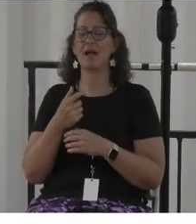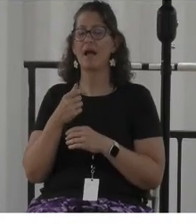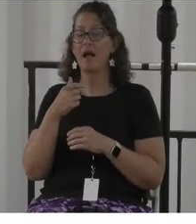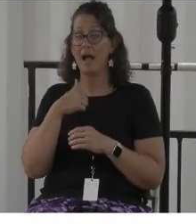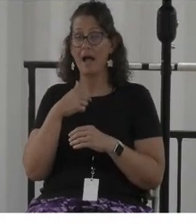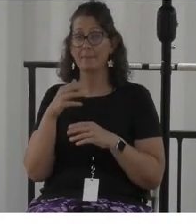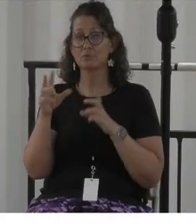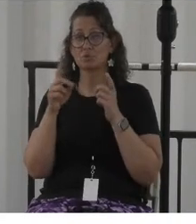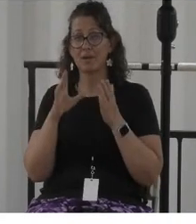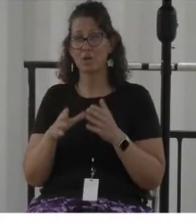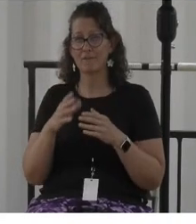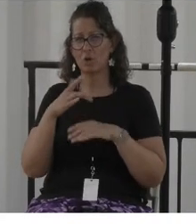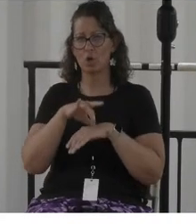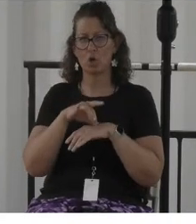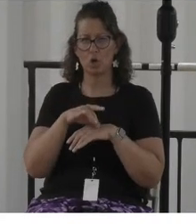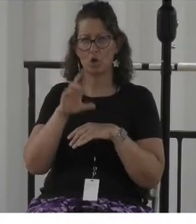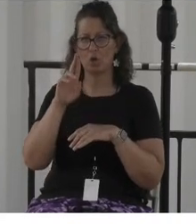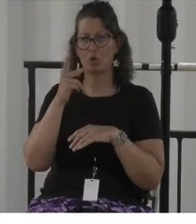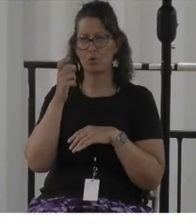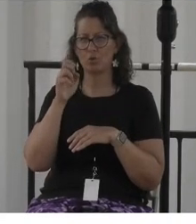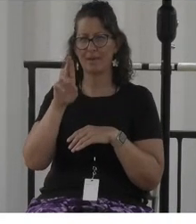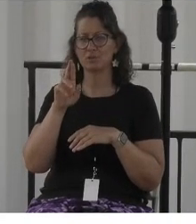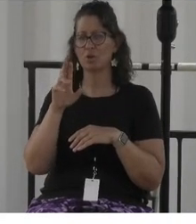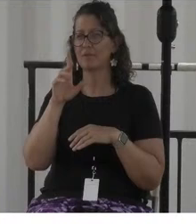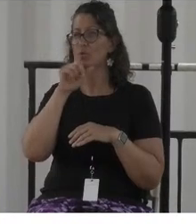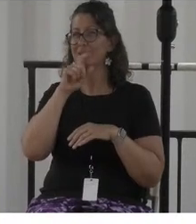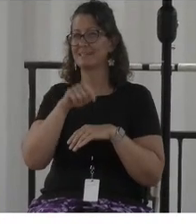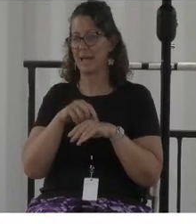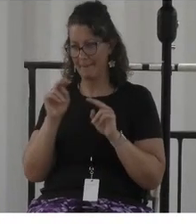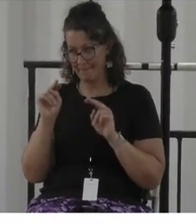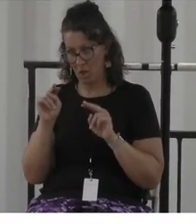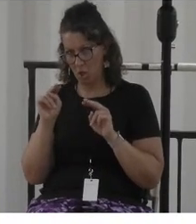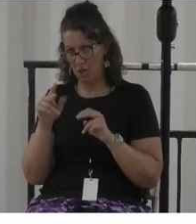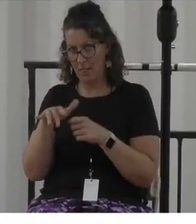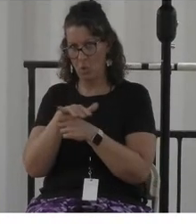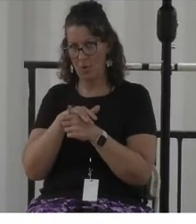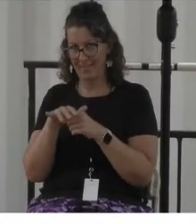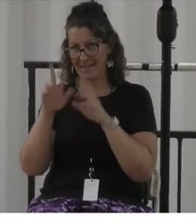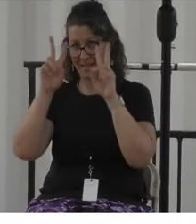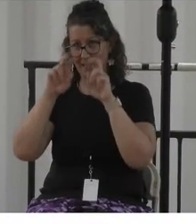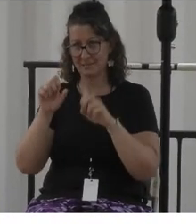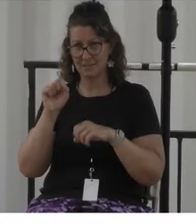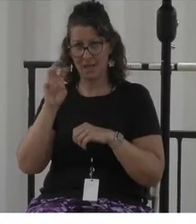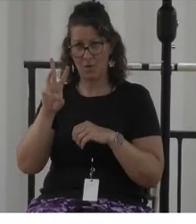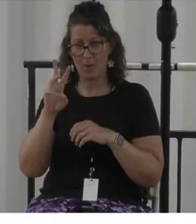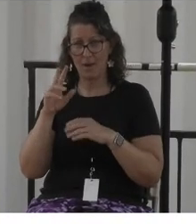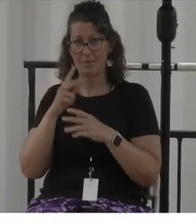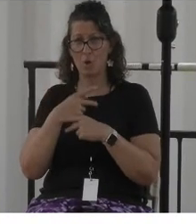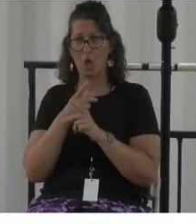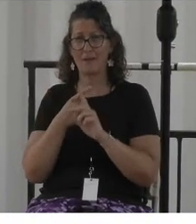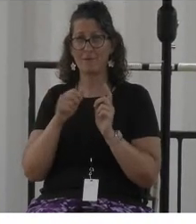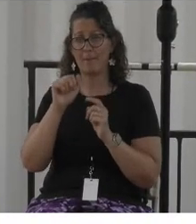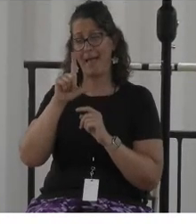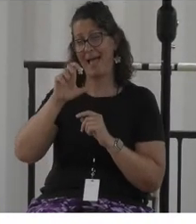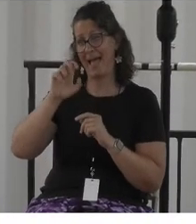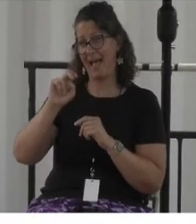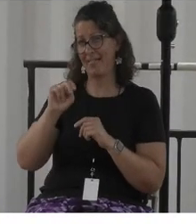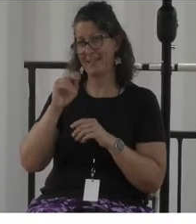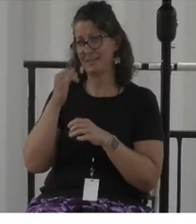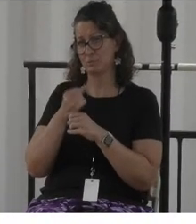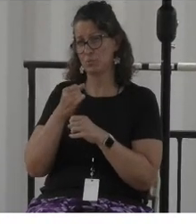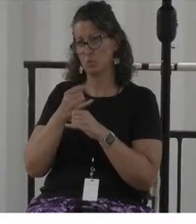of Earth Ranger, which is a real-time monitoring and historical analysis software product from the Allen Institute for Artificial